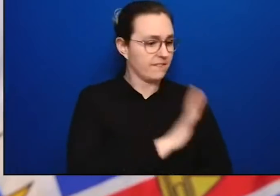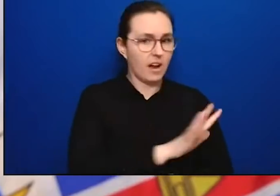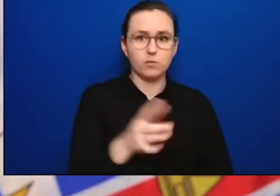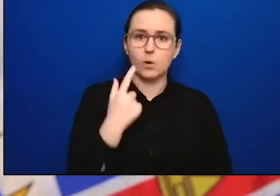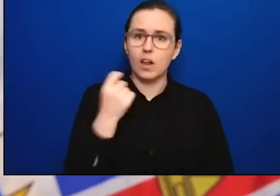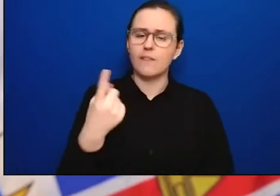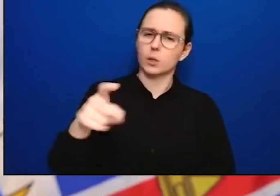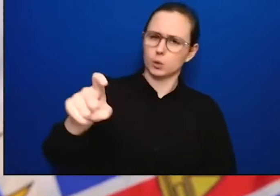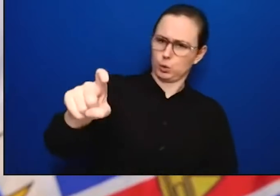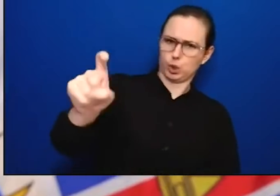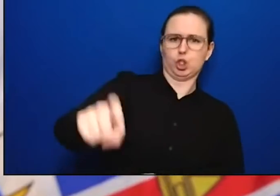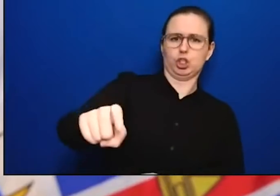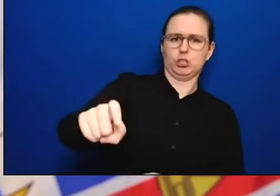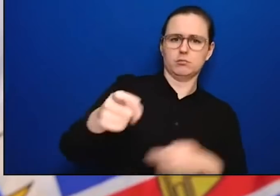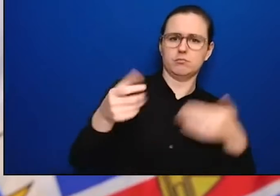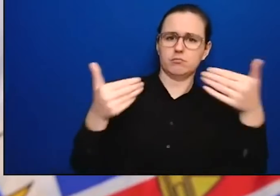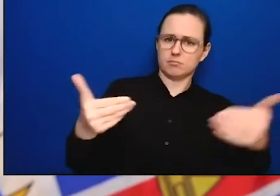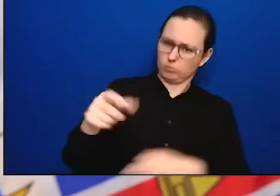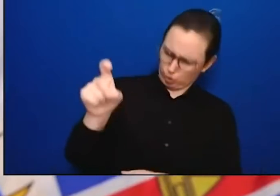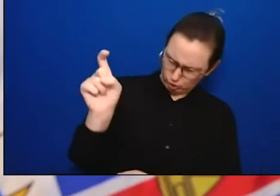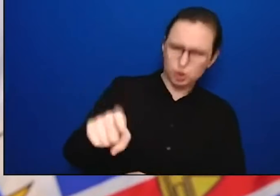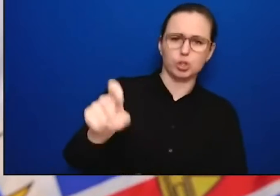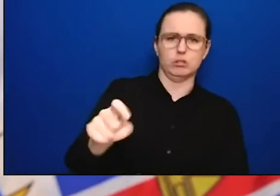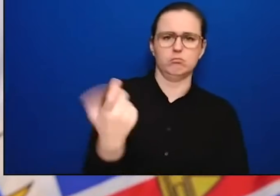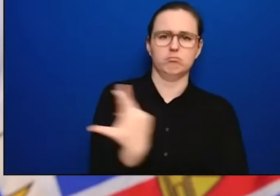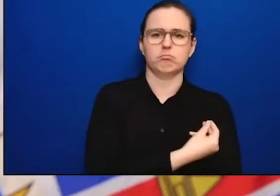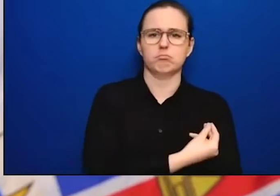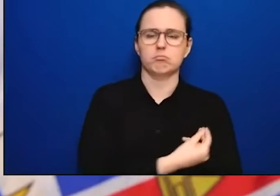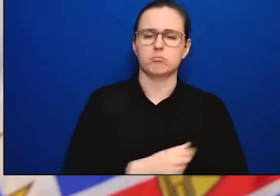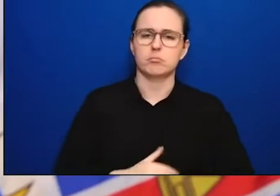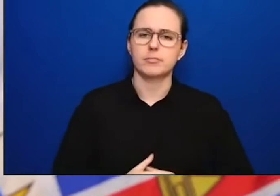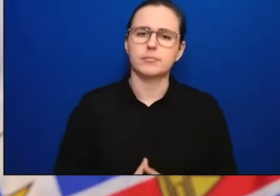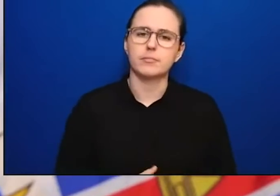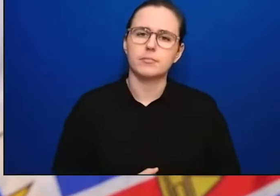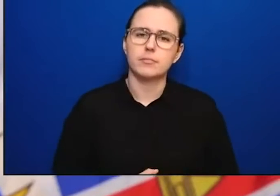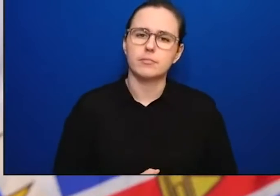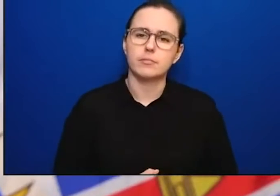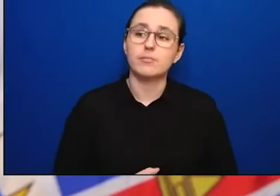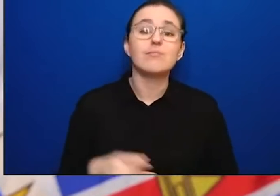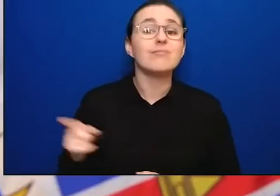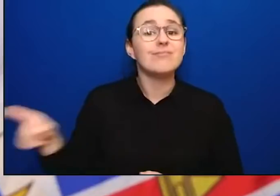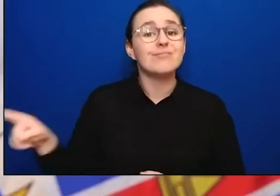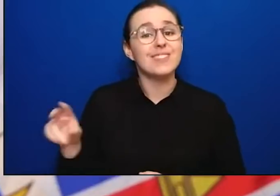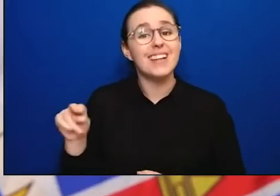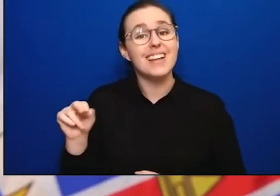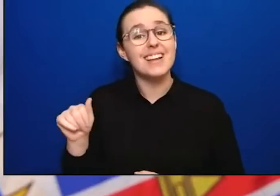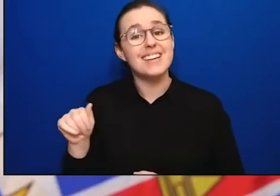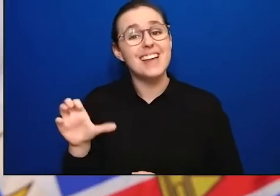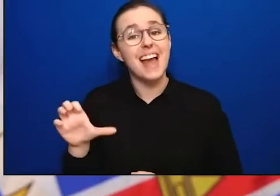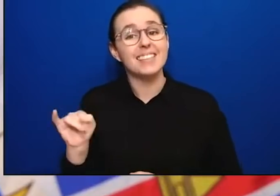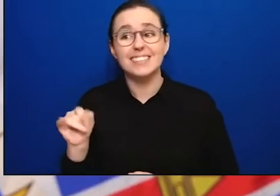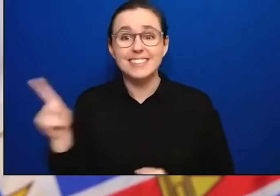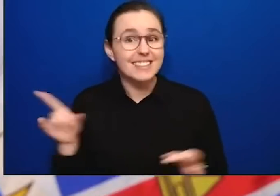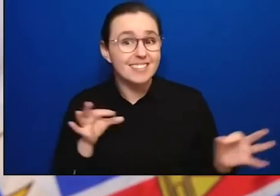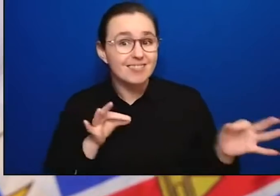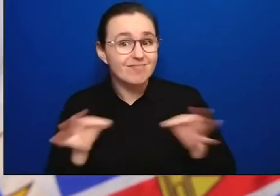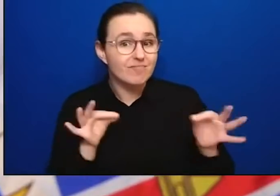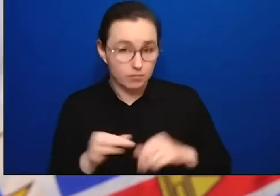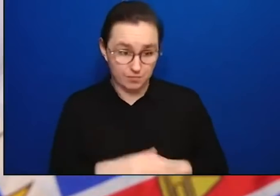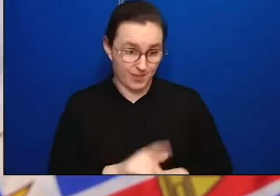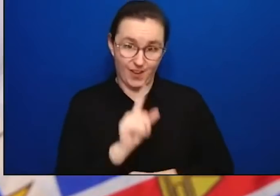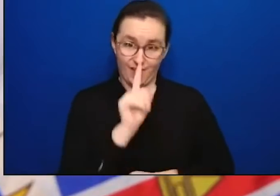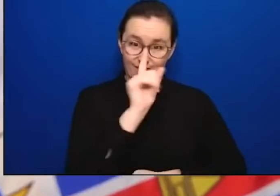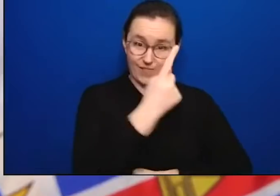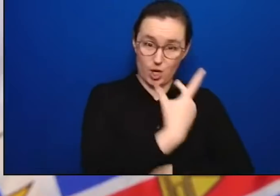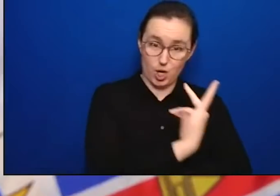11 should be vaccinated. We also want to, this guidance also recommends that there